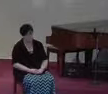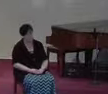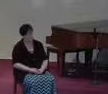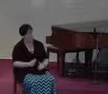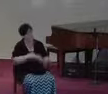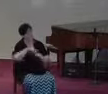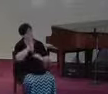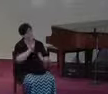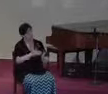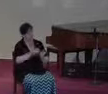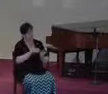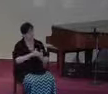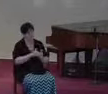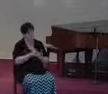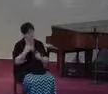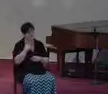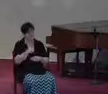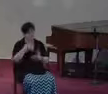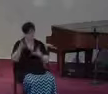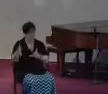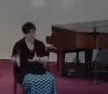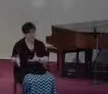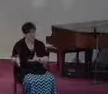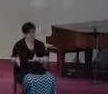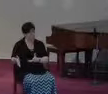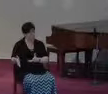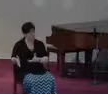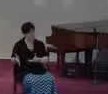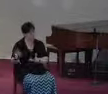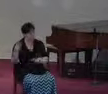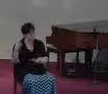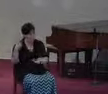Too often to die loneliness.